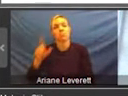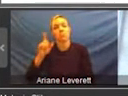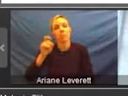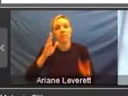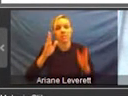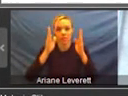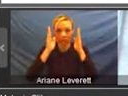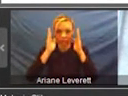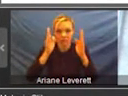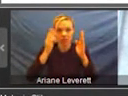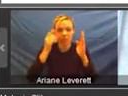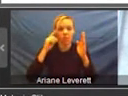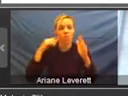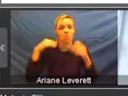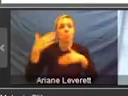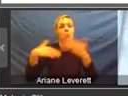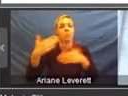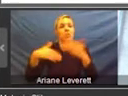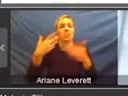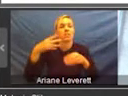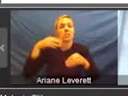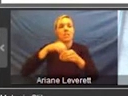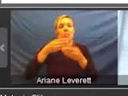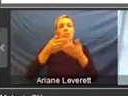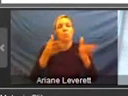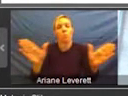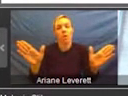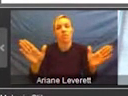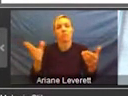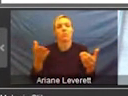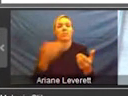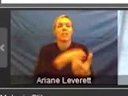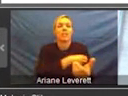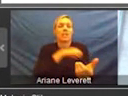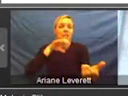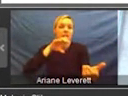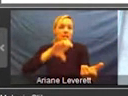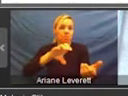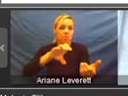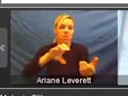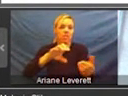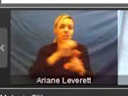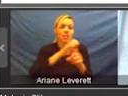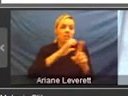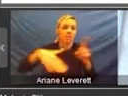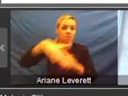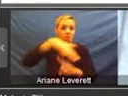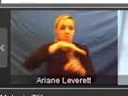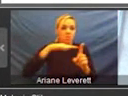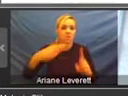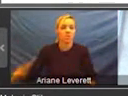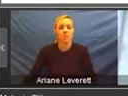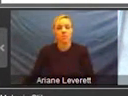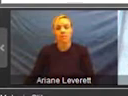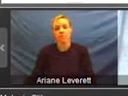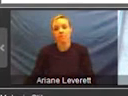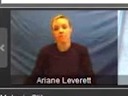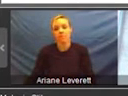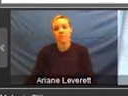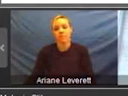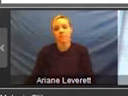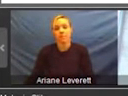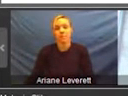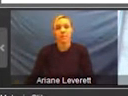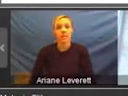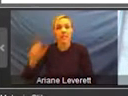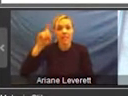enabling environments, the quality indicators to measure digital literacy and skills needed in information society. As I said, there